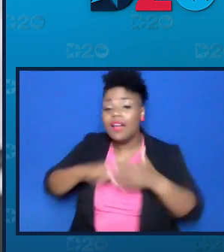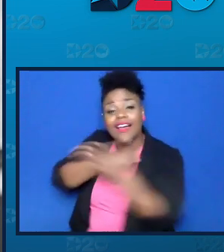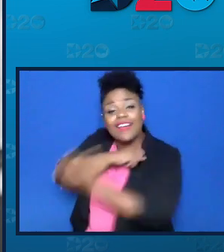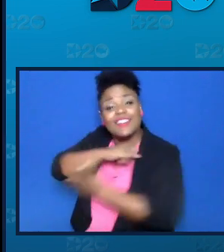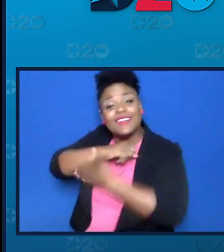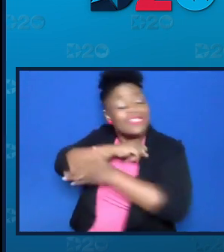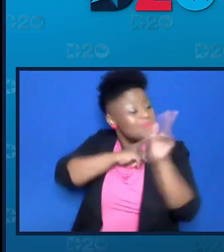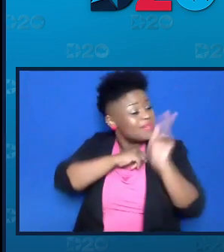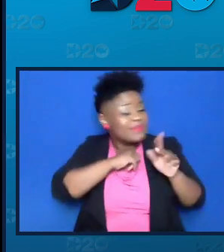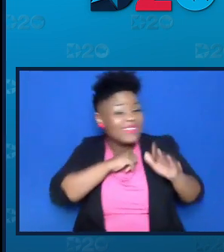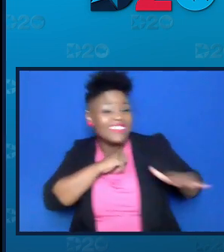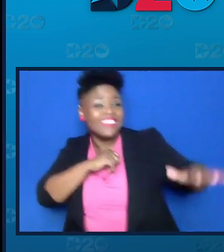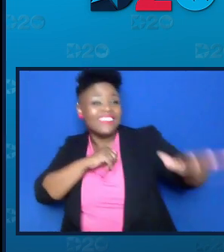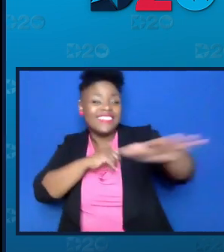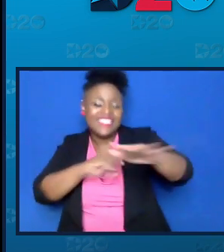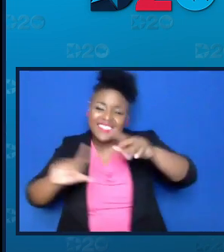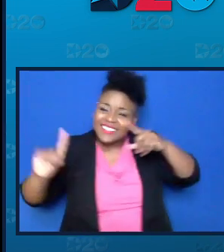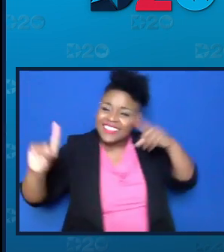to the